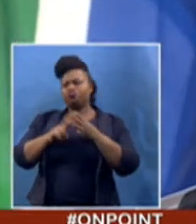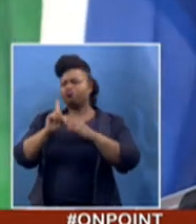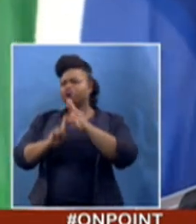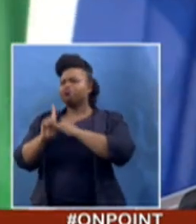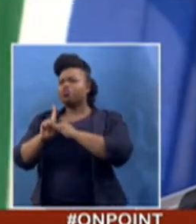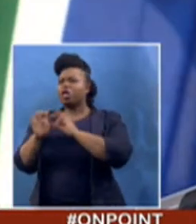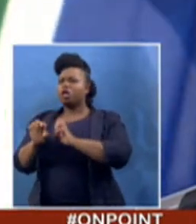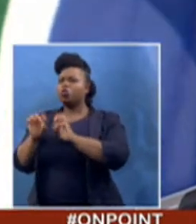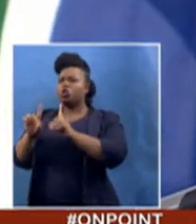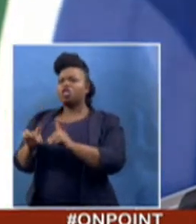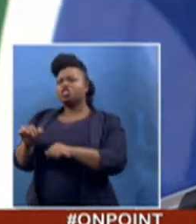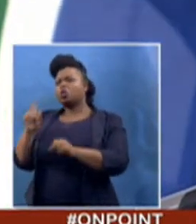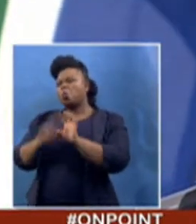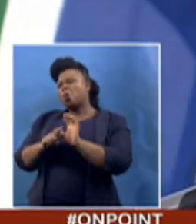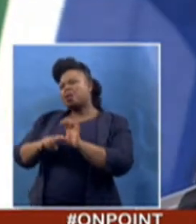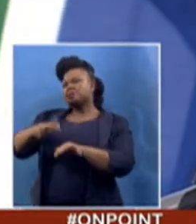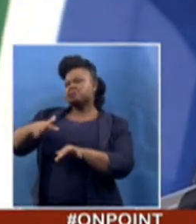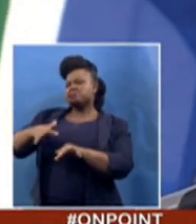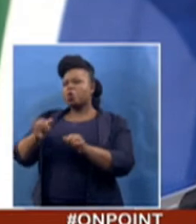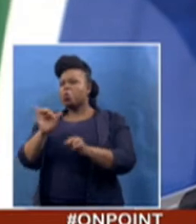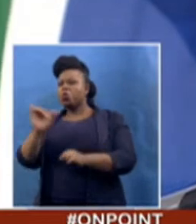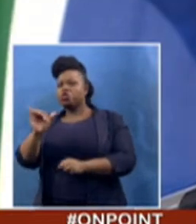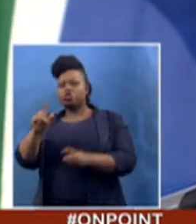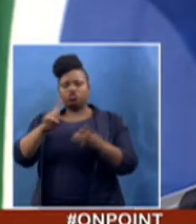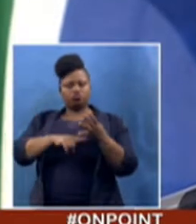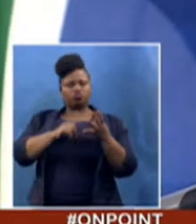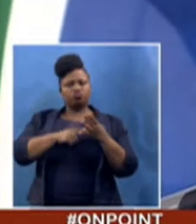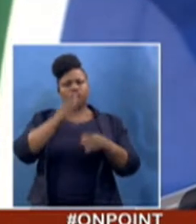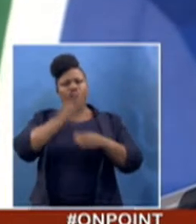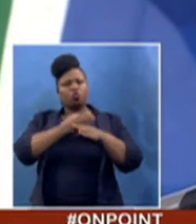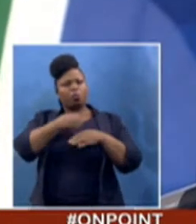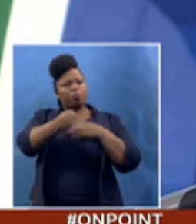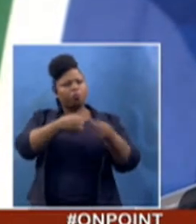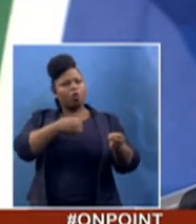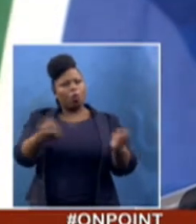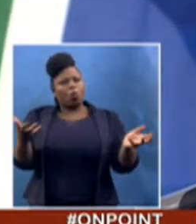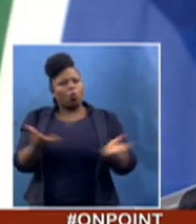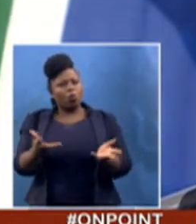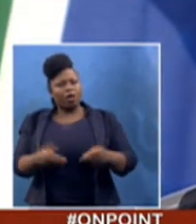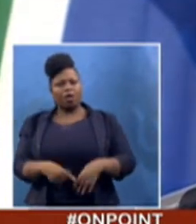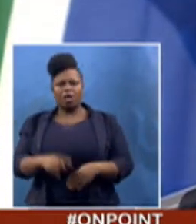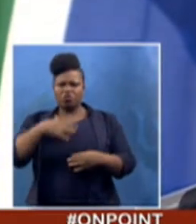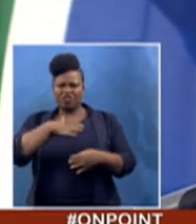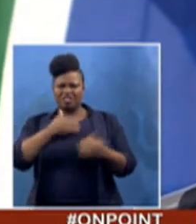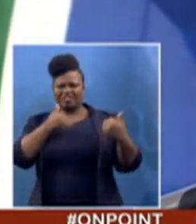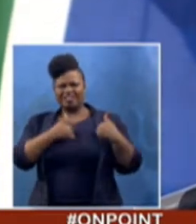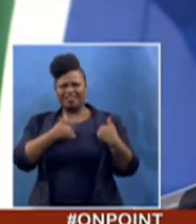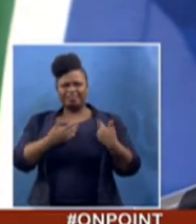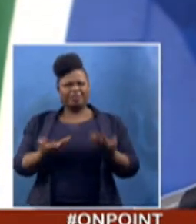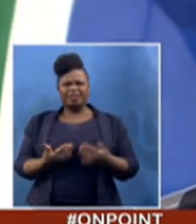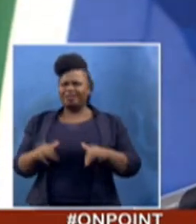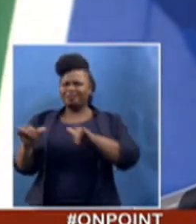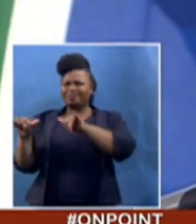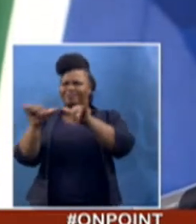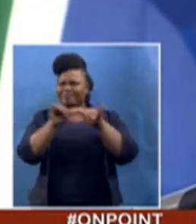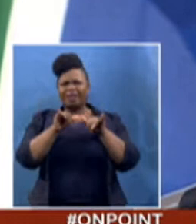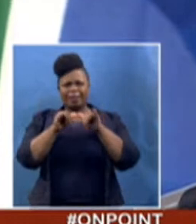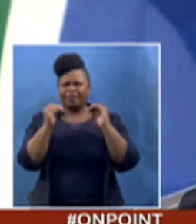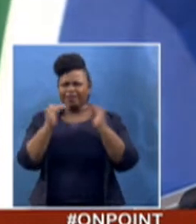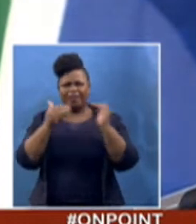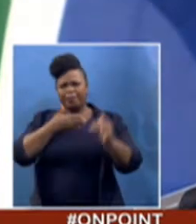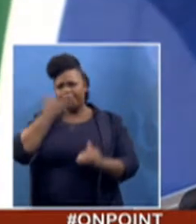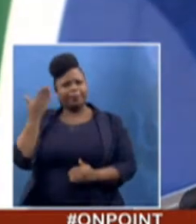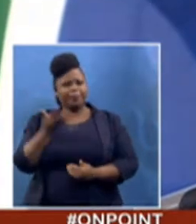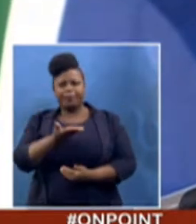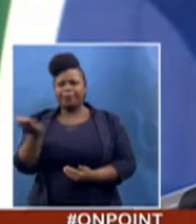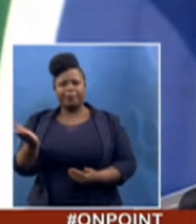receive, and what jobs they can do, and how safe they feel. As we